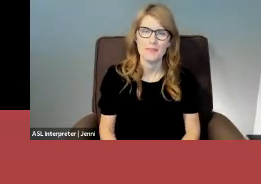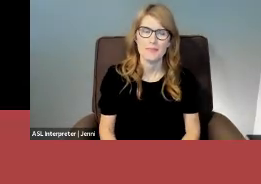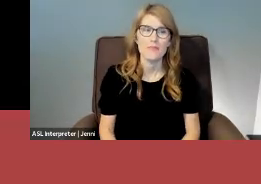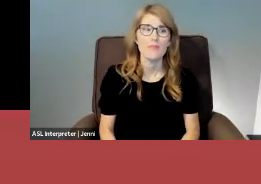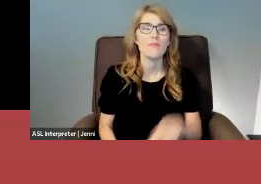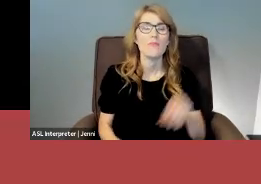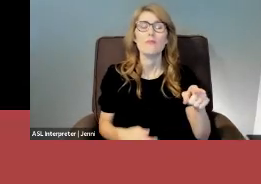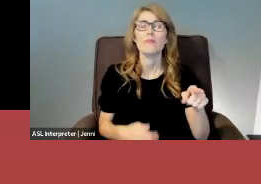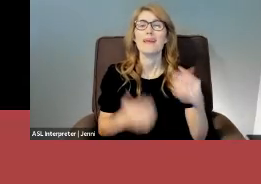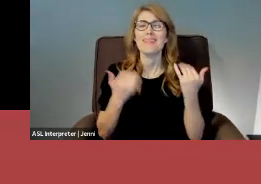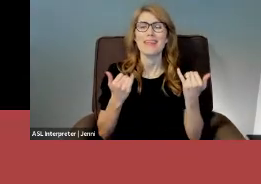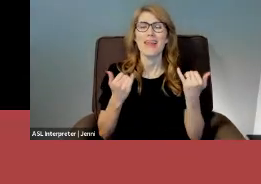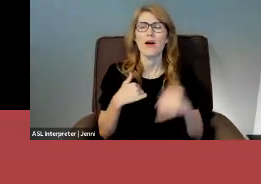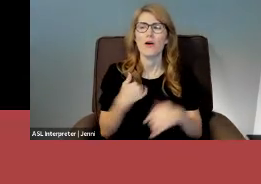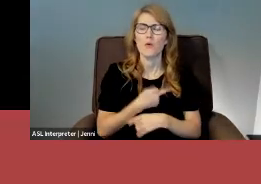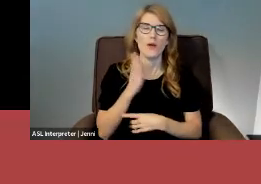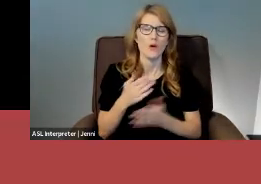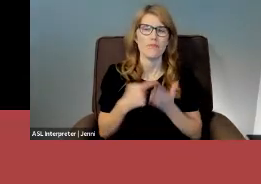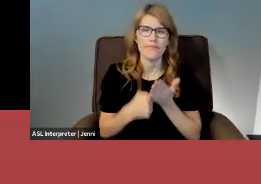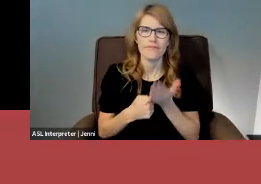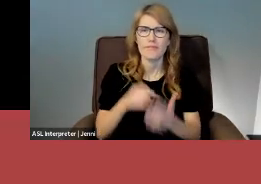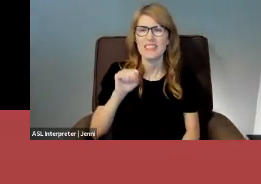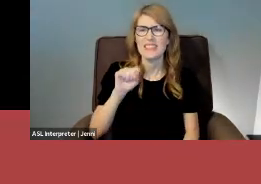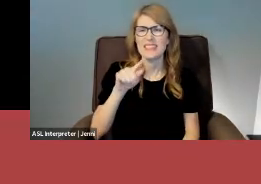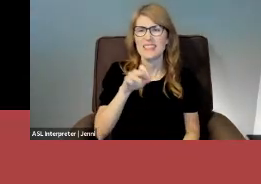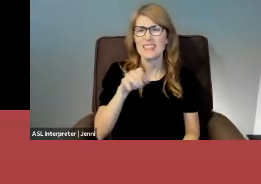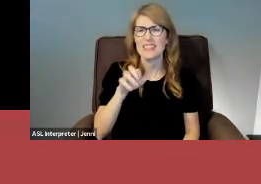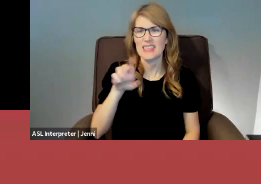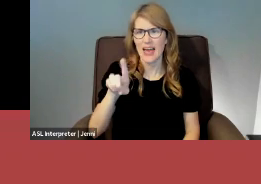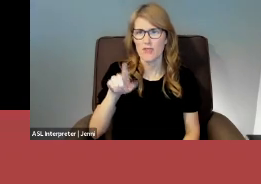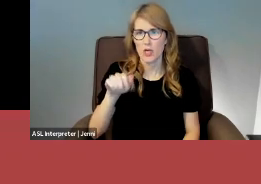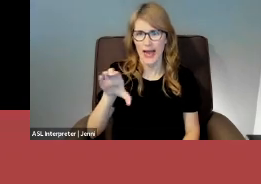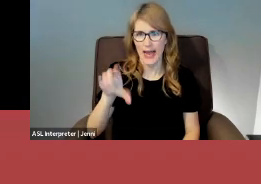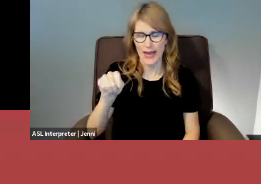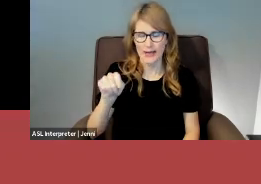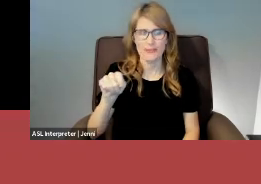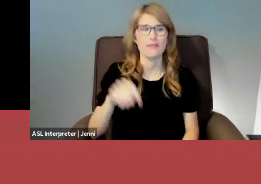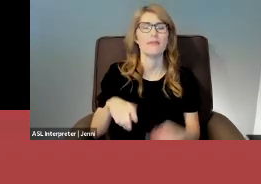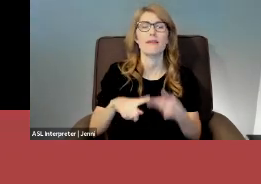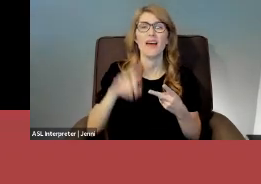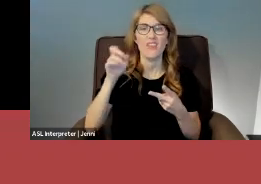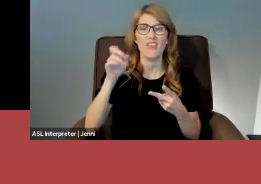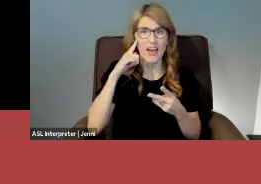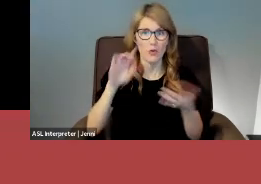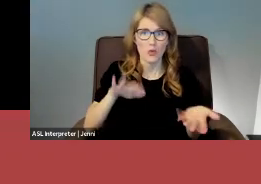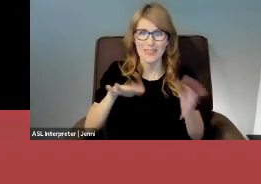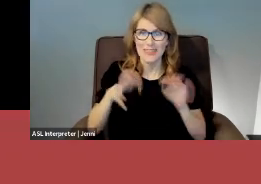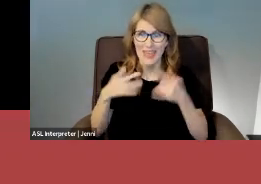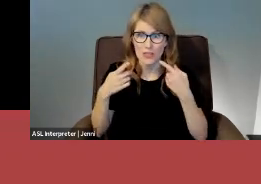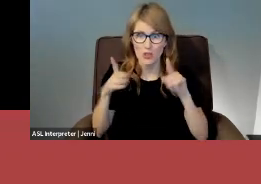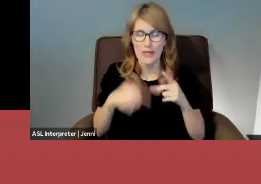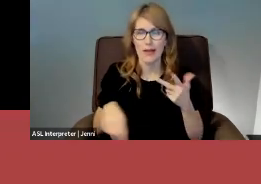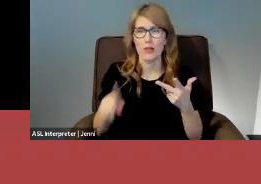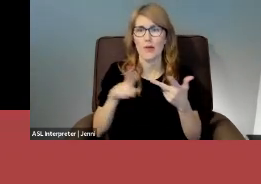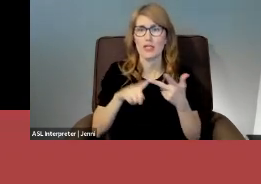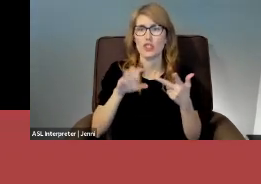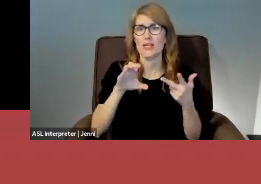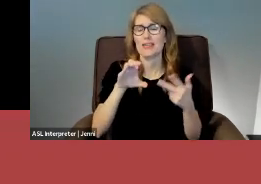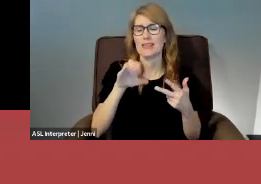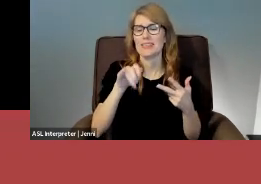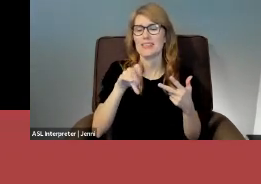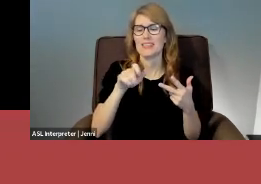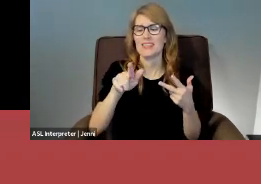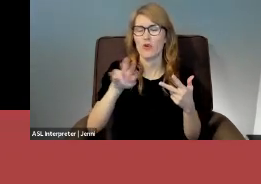In this section, we're going to go over the Stafford Act, federal disaster declarations, civil rights protections and limitations during